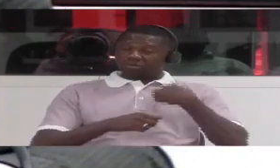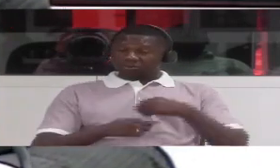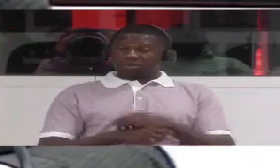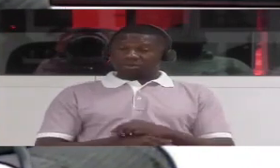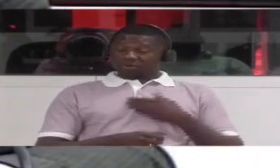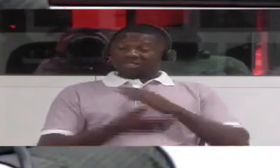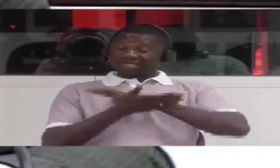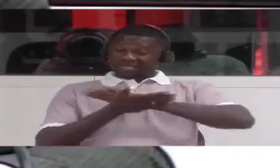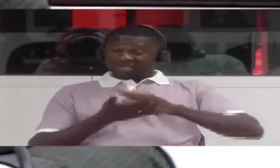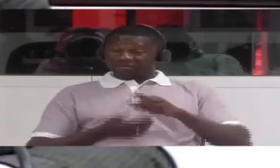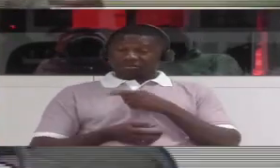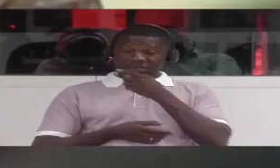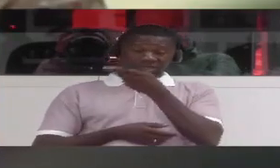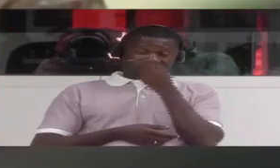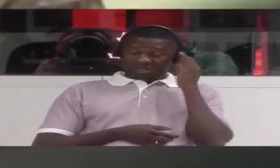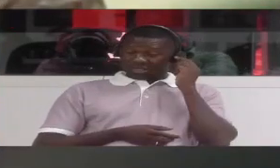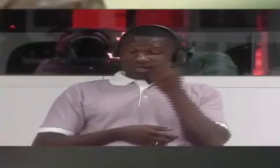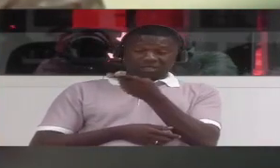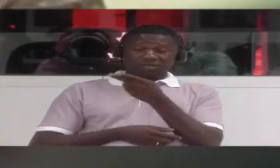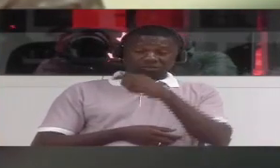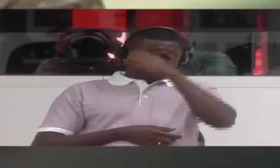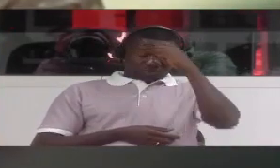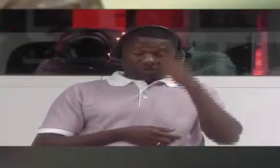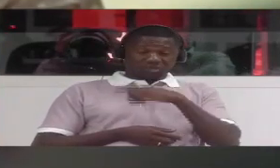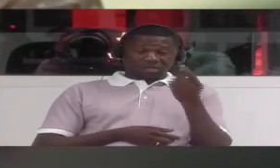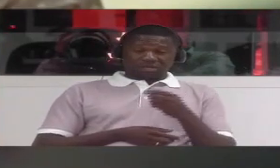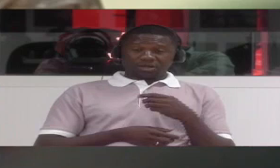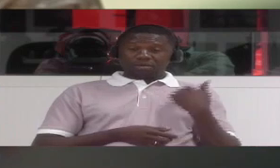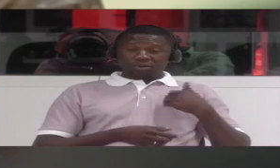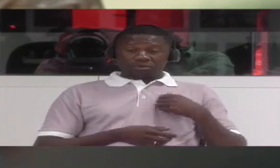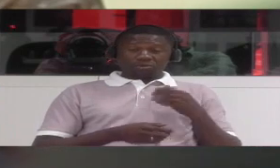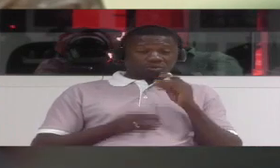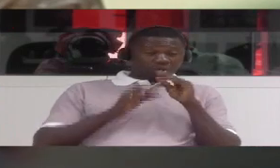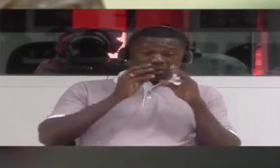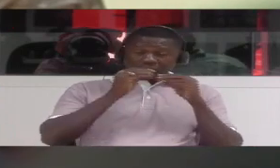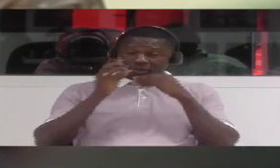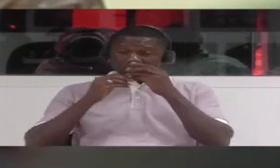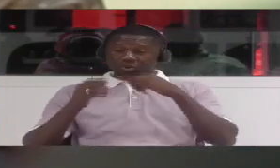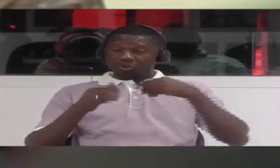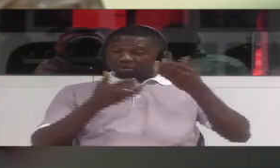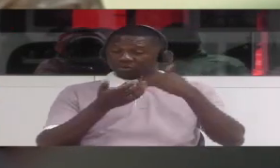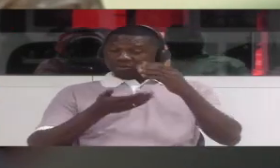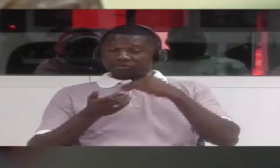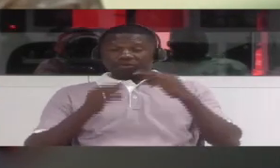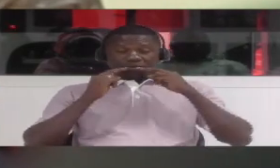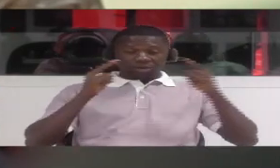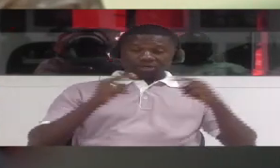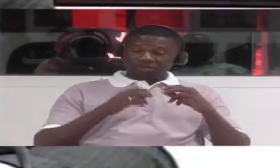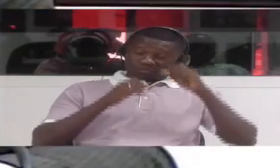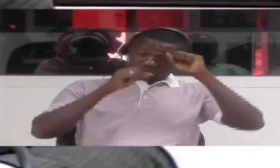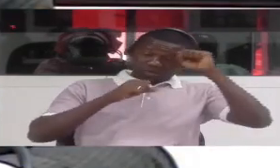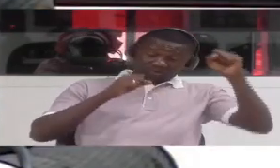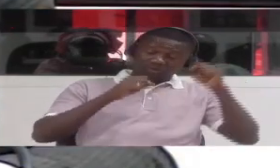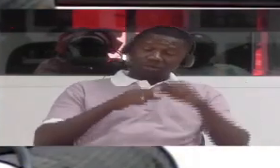his walks and criticisms against him coming from the media and coming from the government and the security